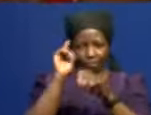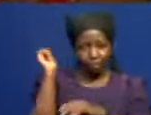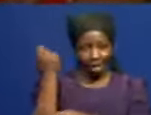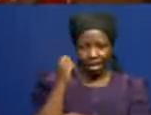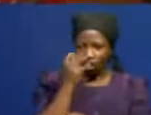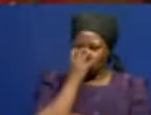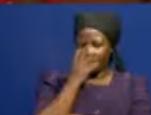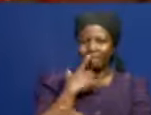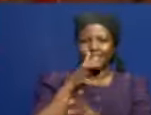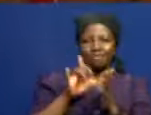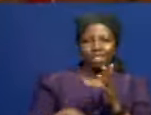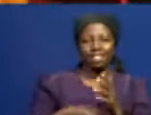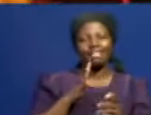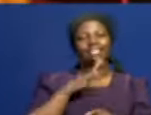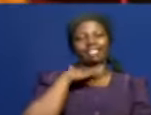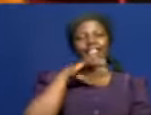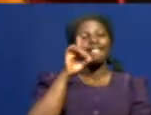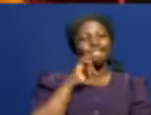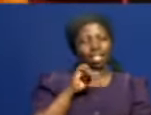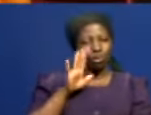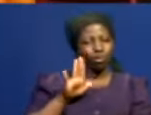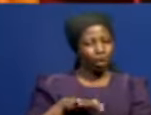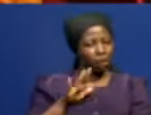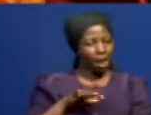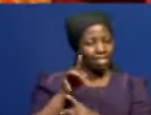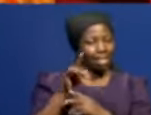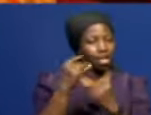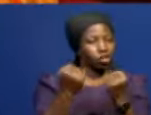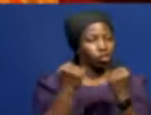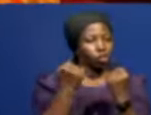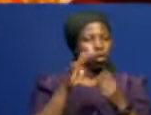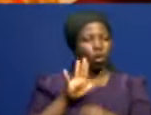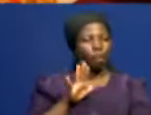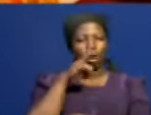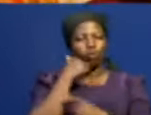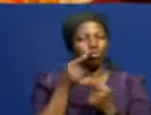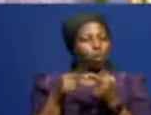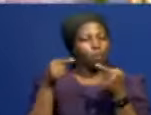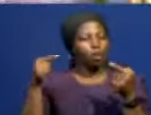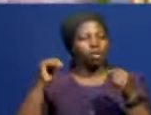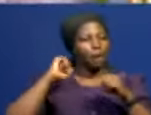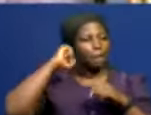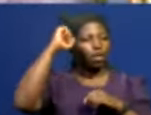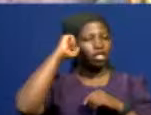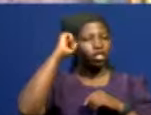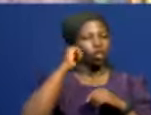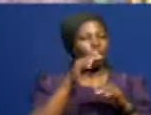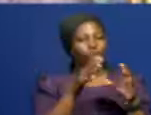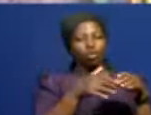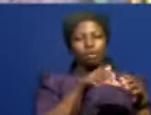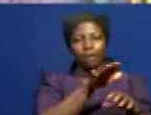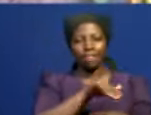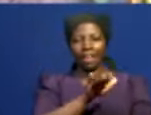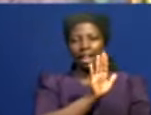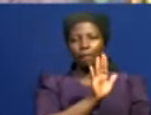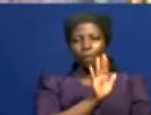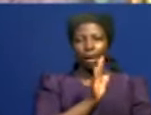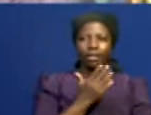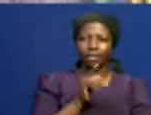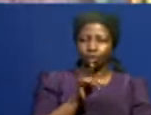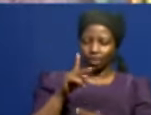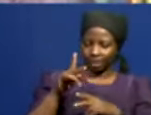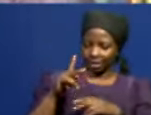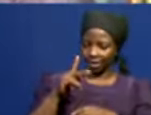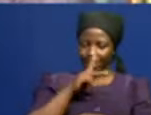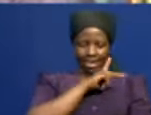eulogized the late Mama Filgona Ayugi as a courageous woman who went against the political tide. Was kind-hearted and served